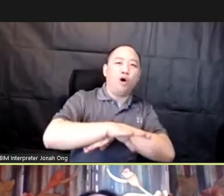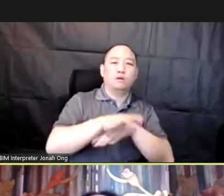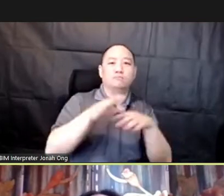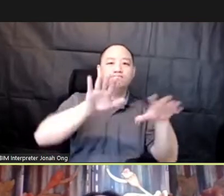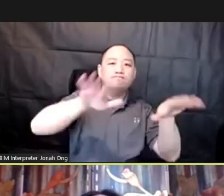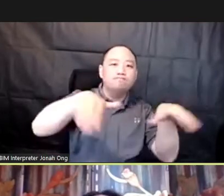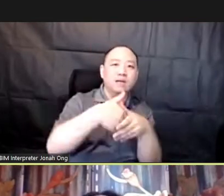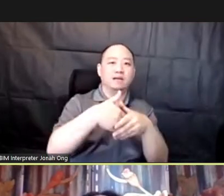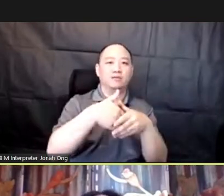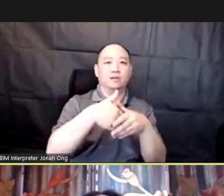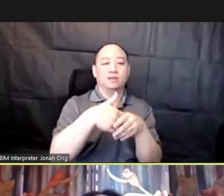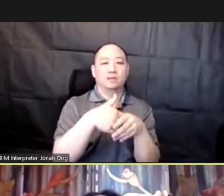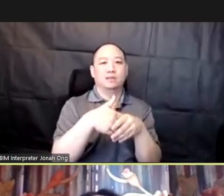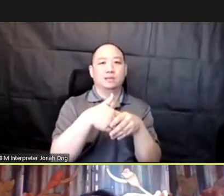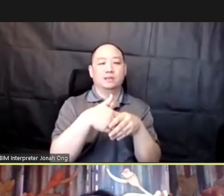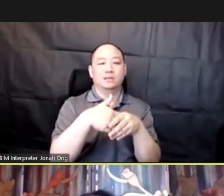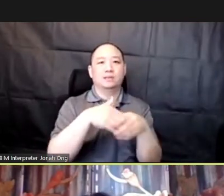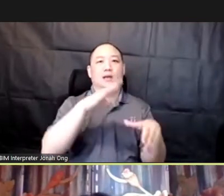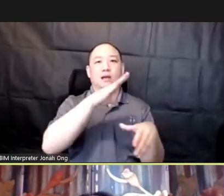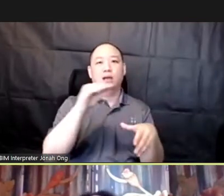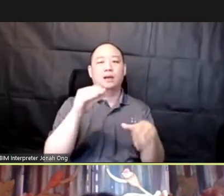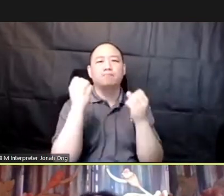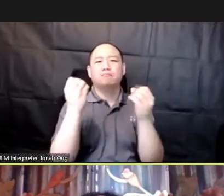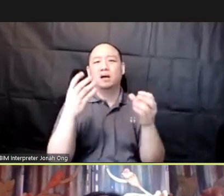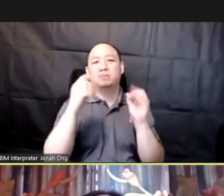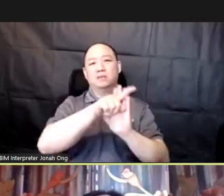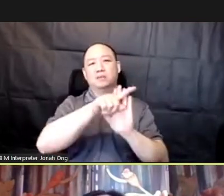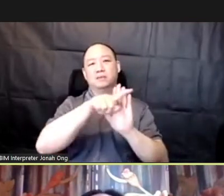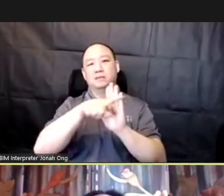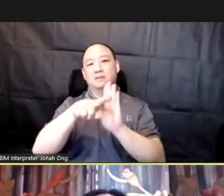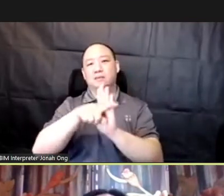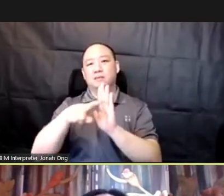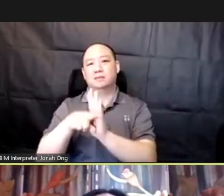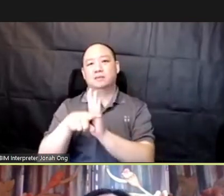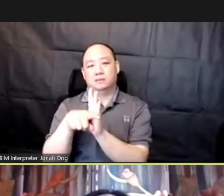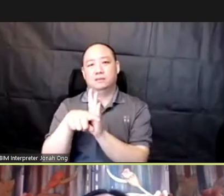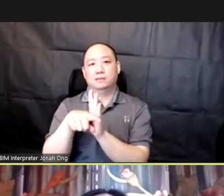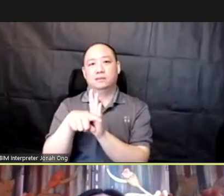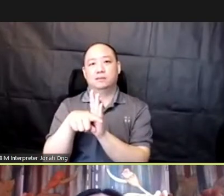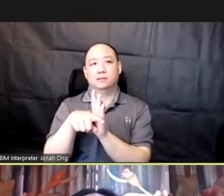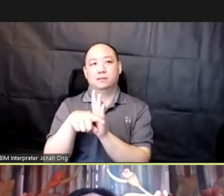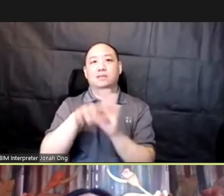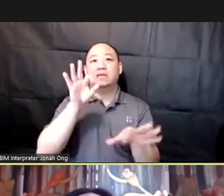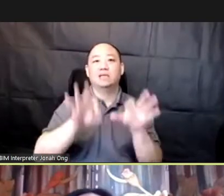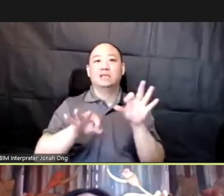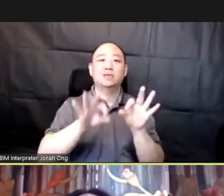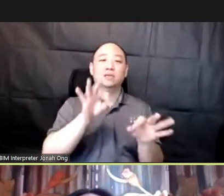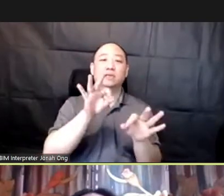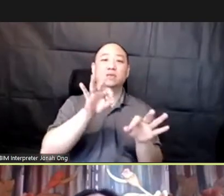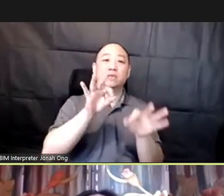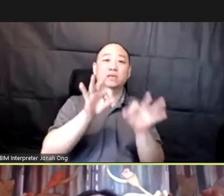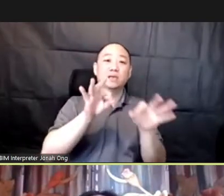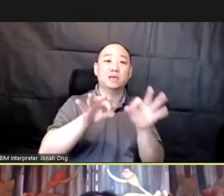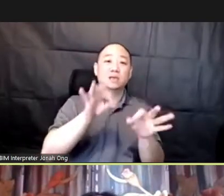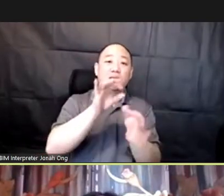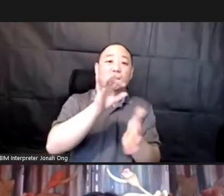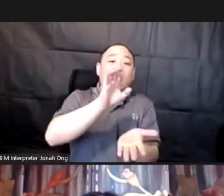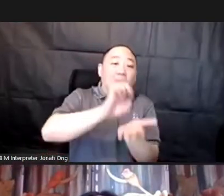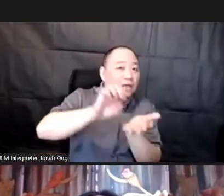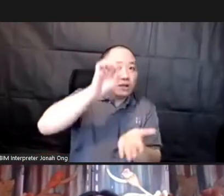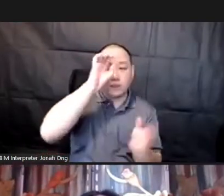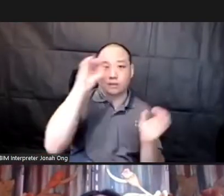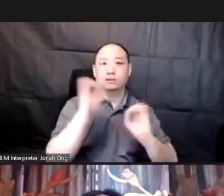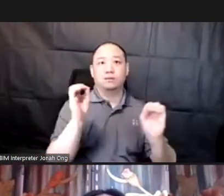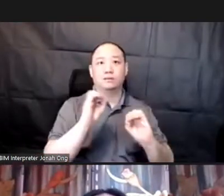many effects, negative consequences, when you don't have proper sexual education in the schools.